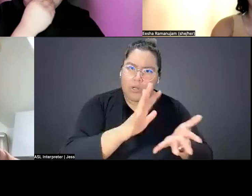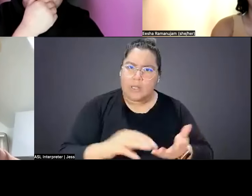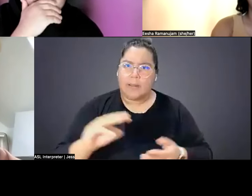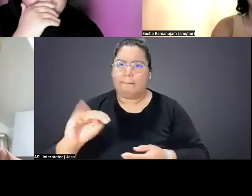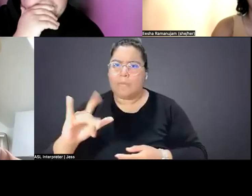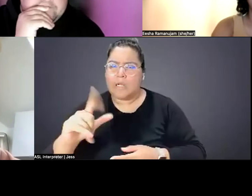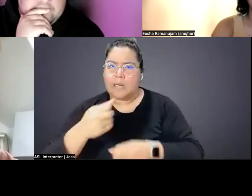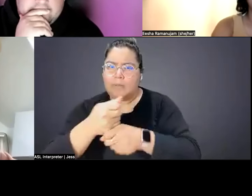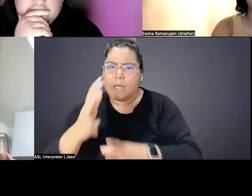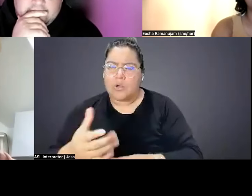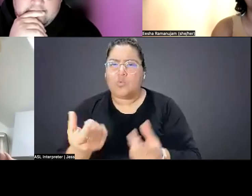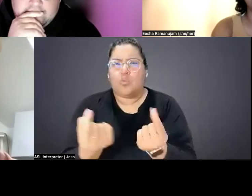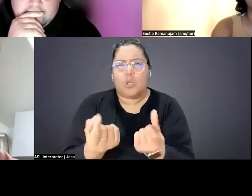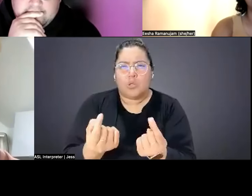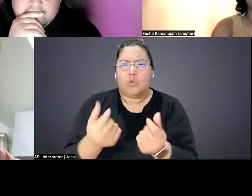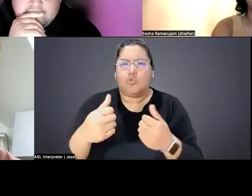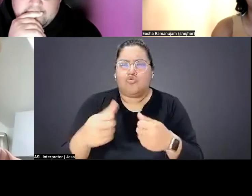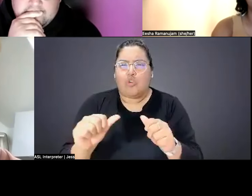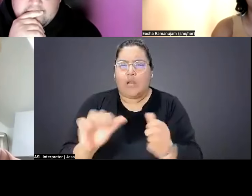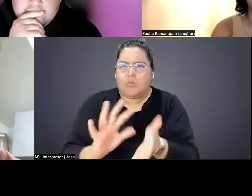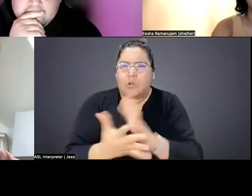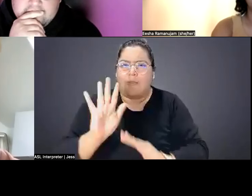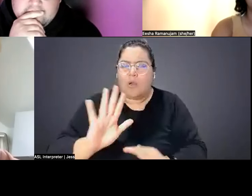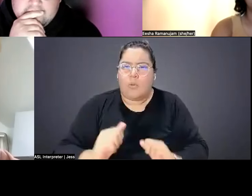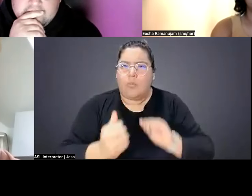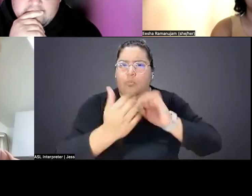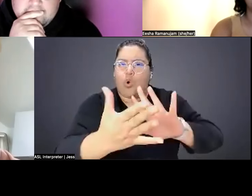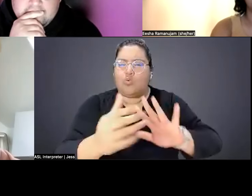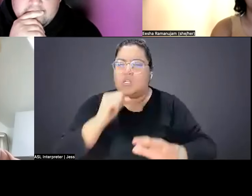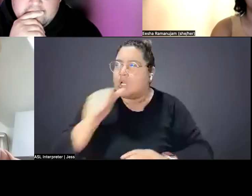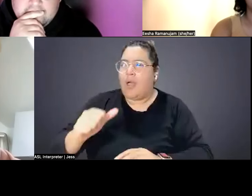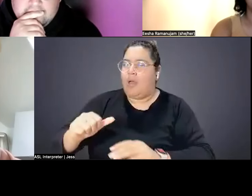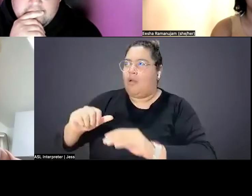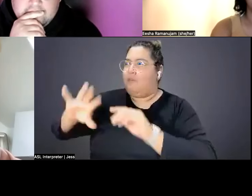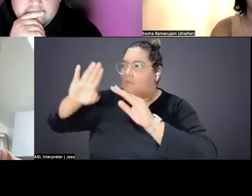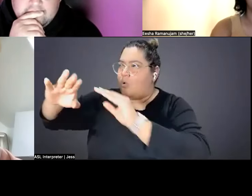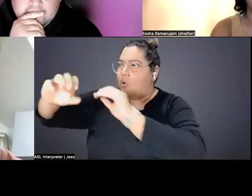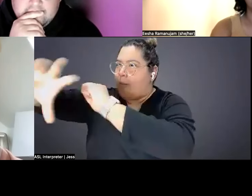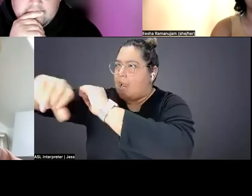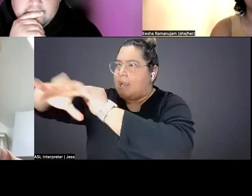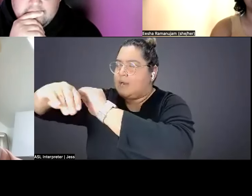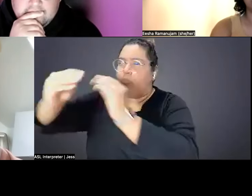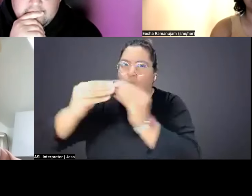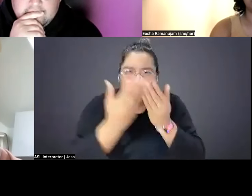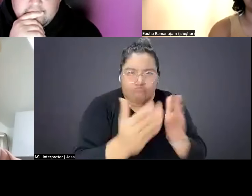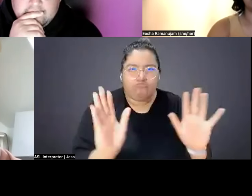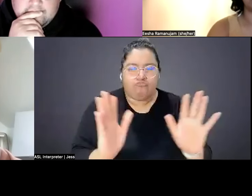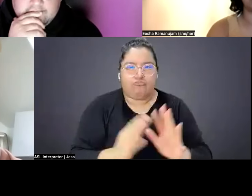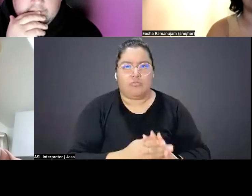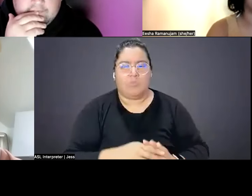take towards transforming their approach and moving away from Copaganda? And that's an open question to anyone.